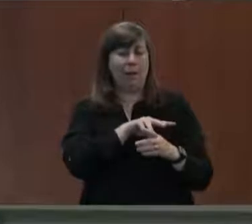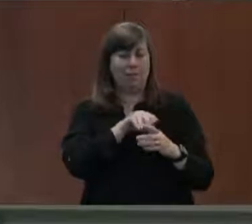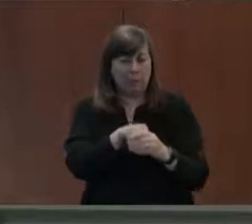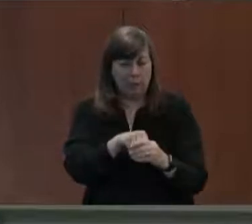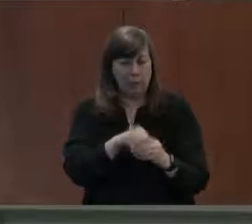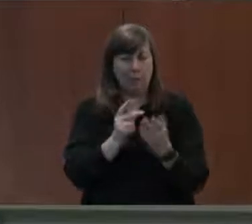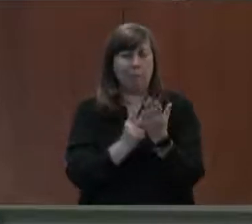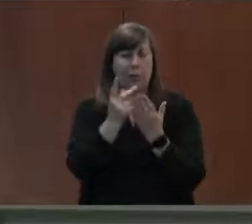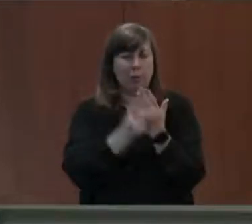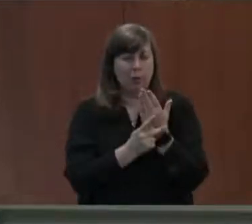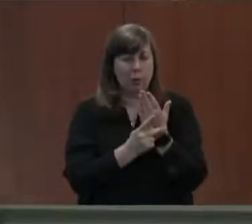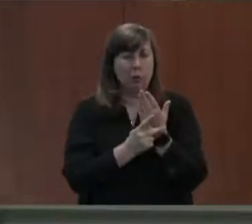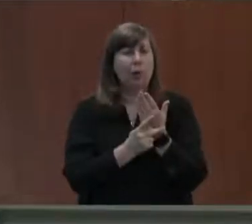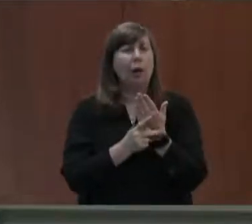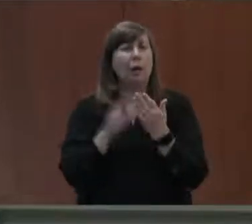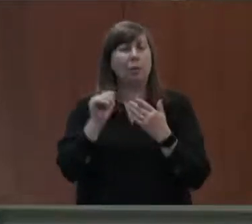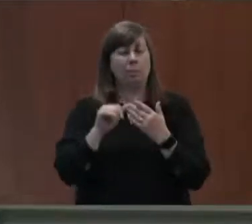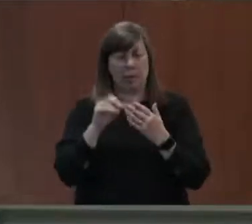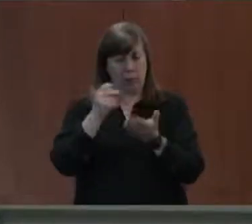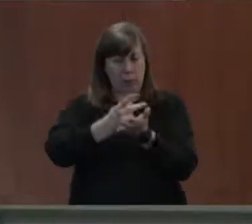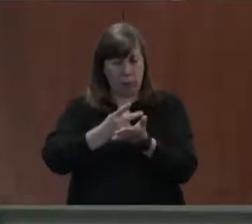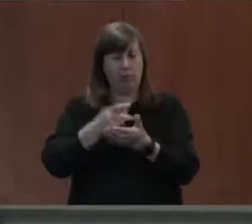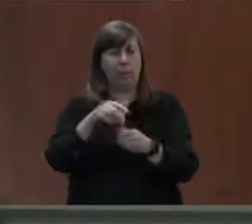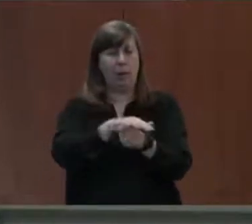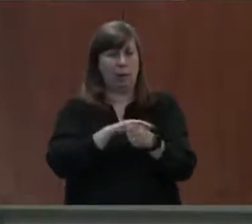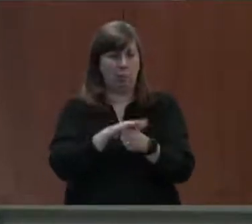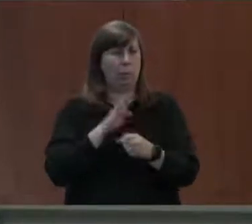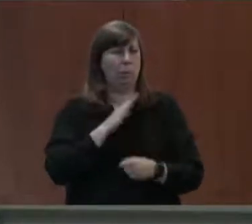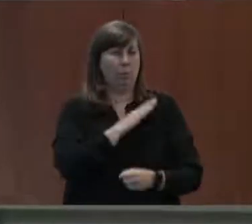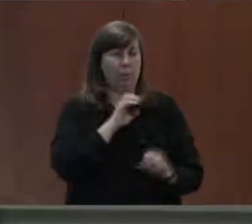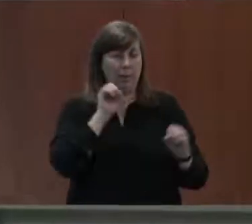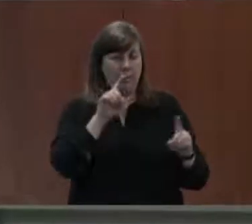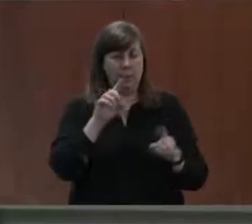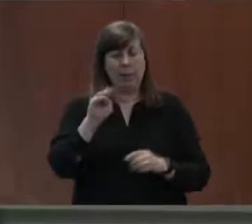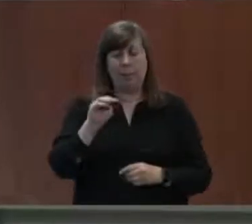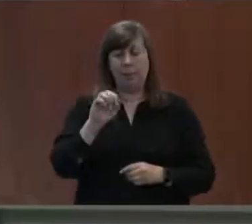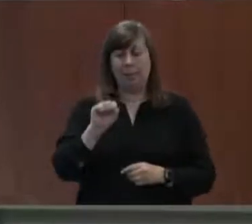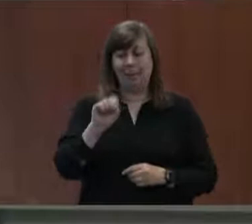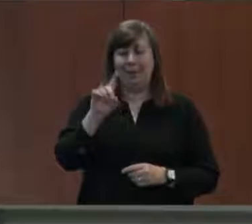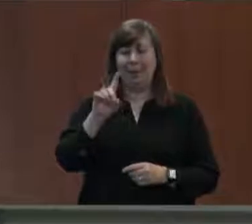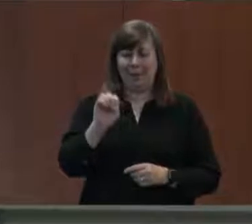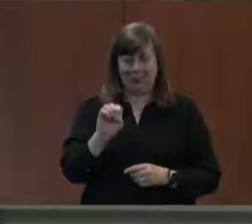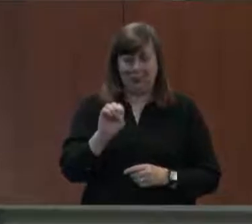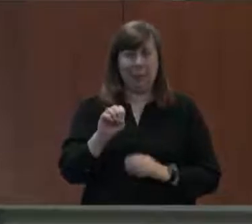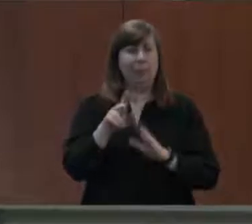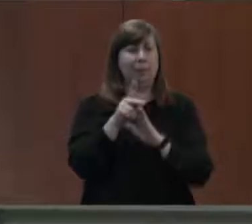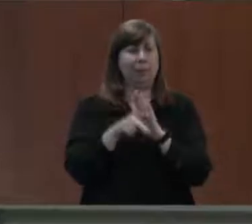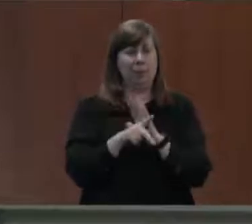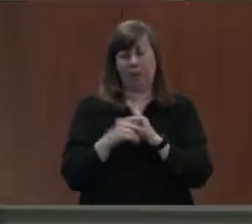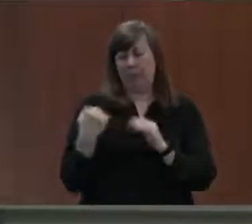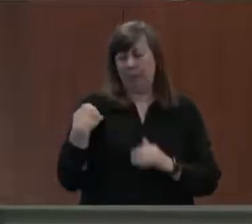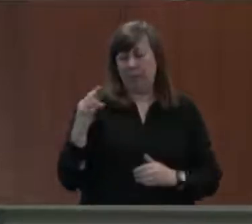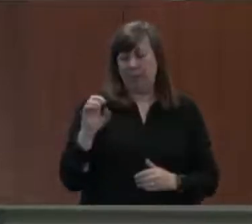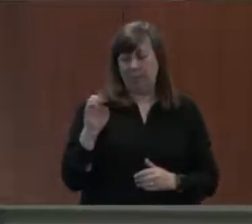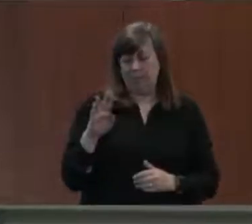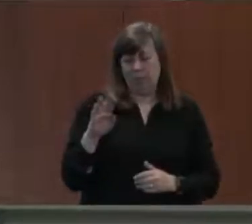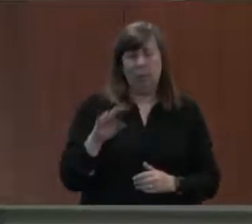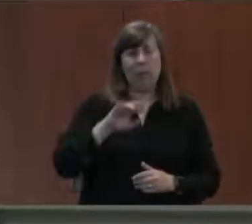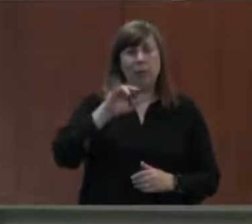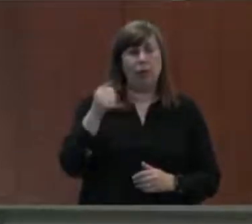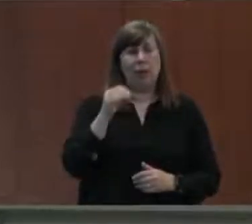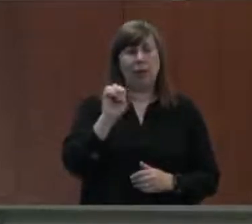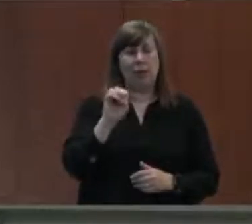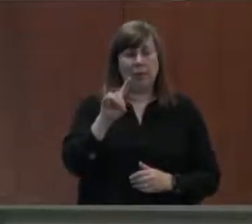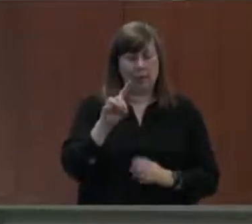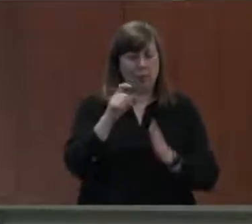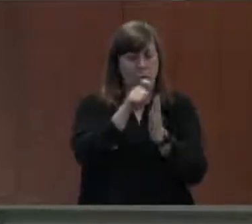participating in a program approved by the local board of education. MSD issued its model policy in February, and policy